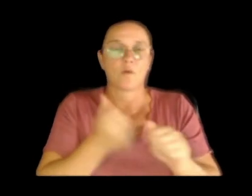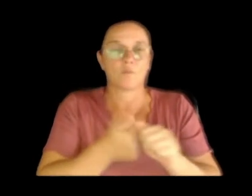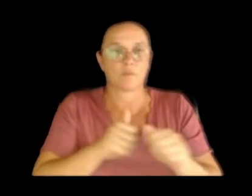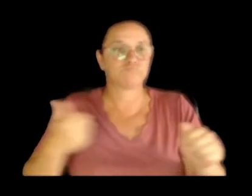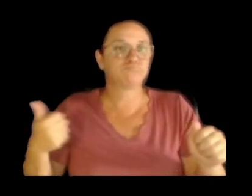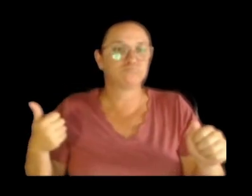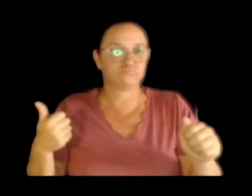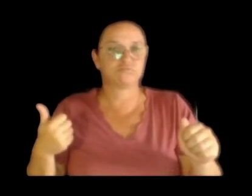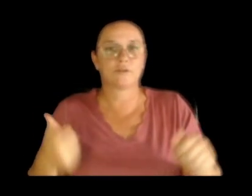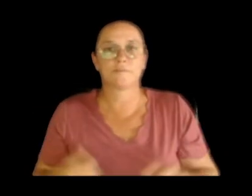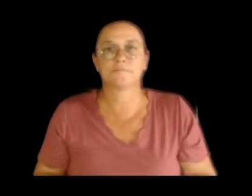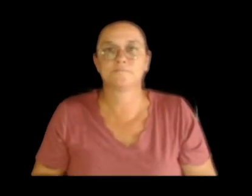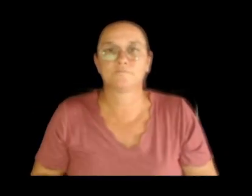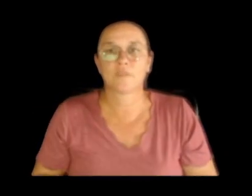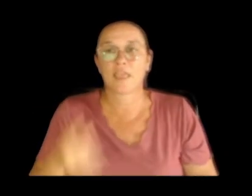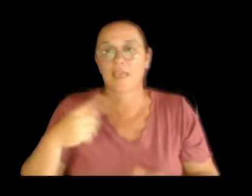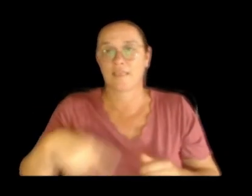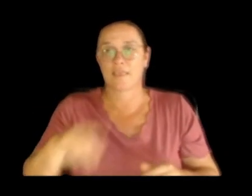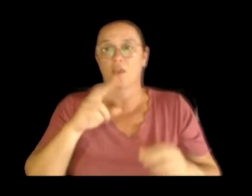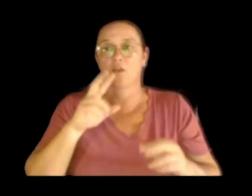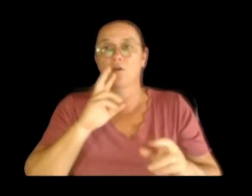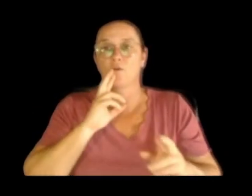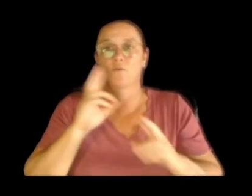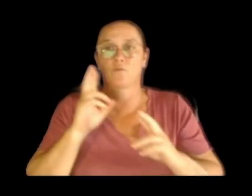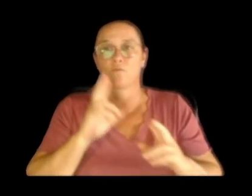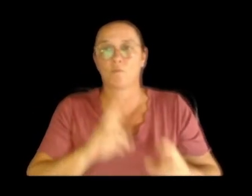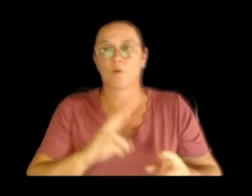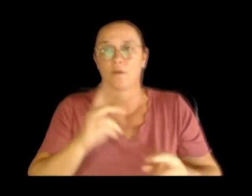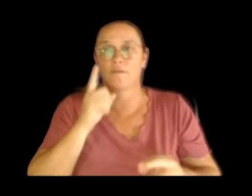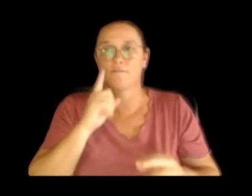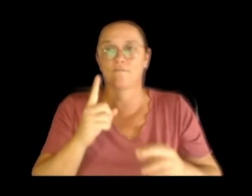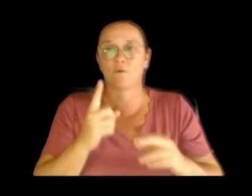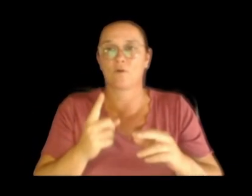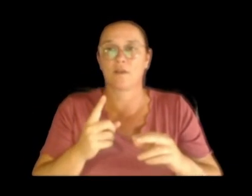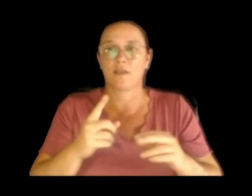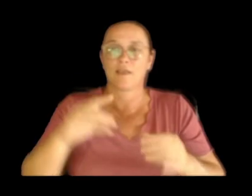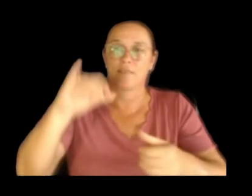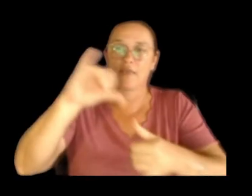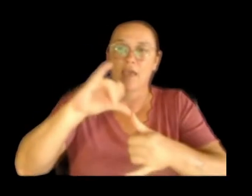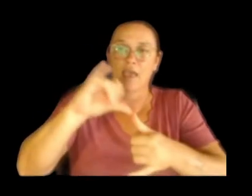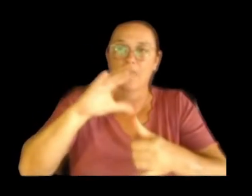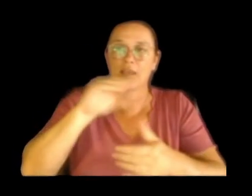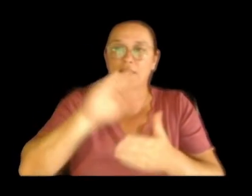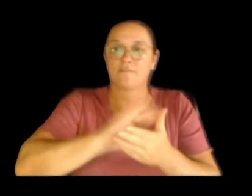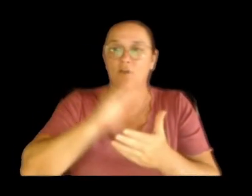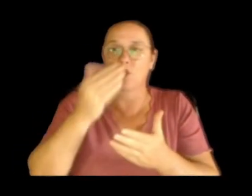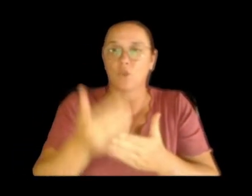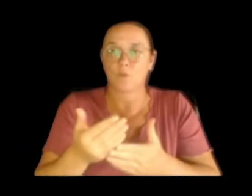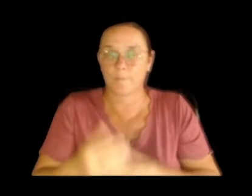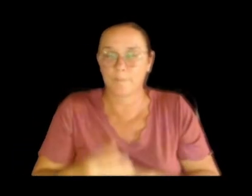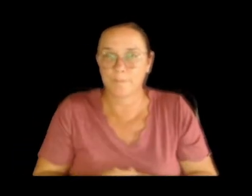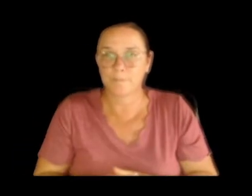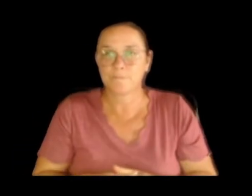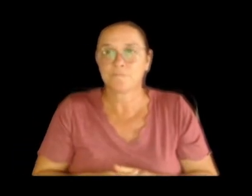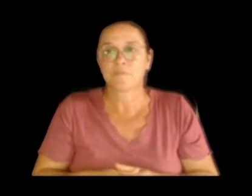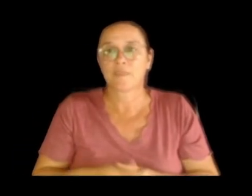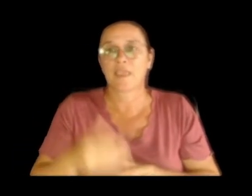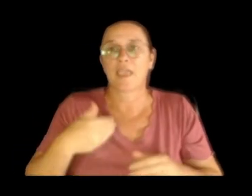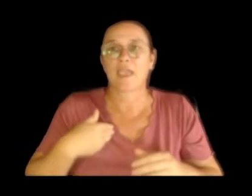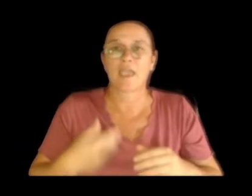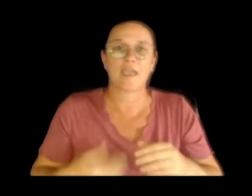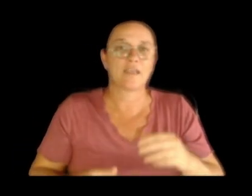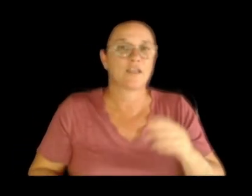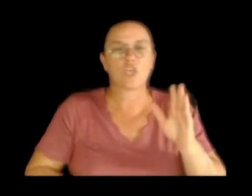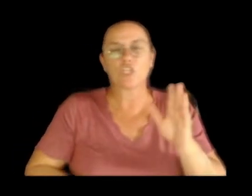That said, they are reporting fountain heights and volumes, and so we can see here that episode 34 had the highest fountain thus